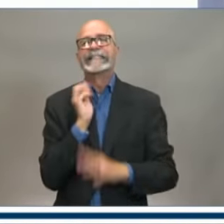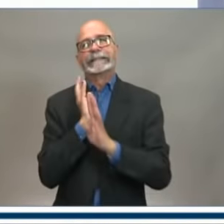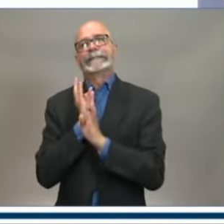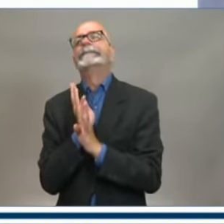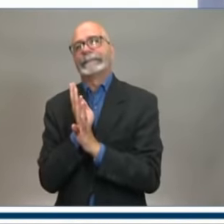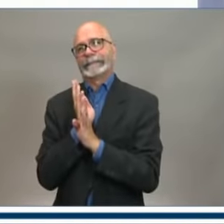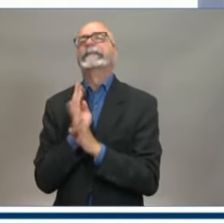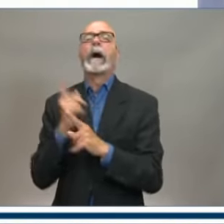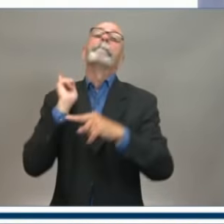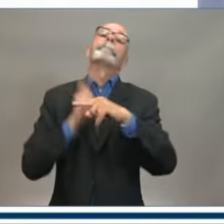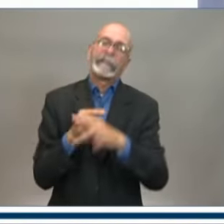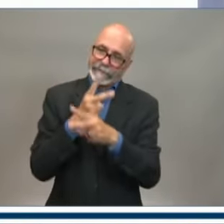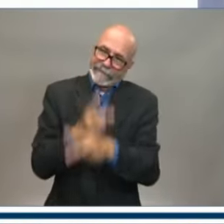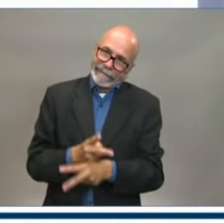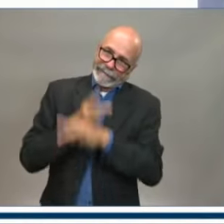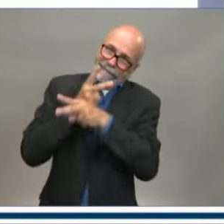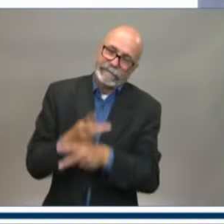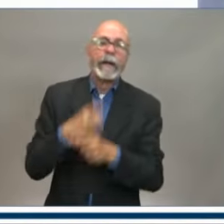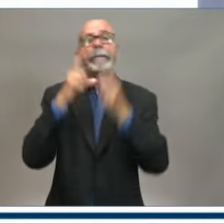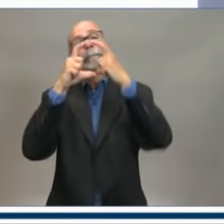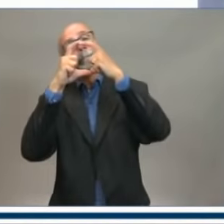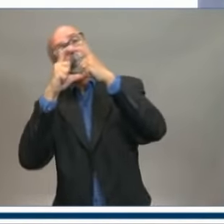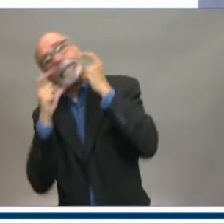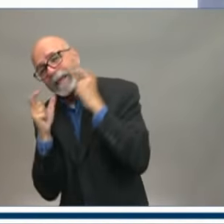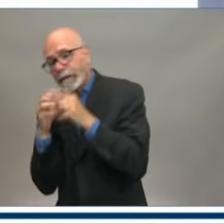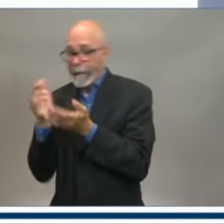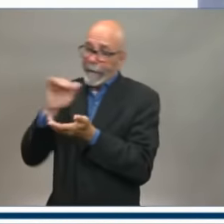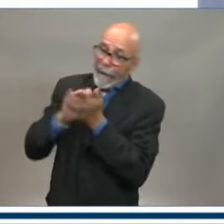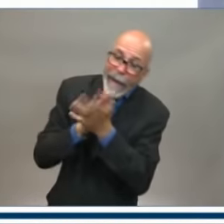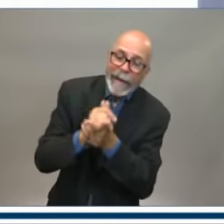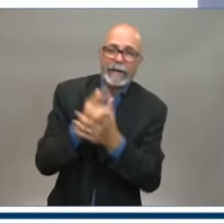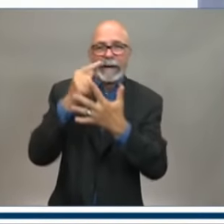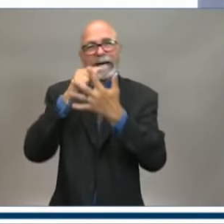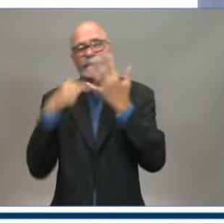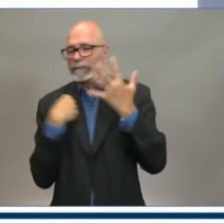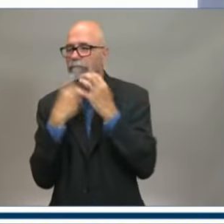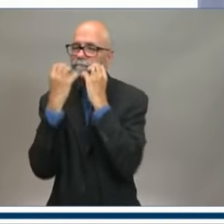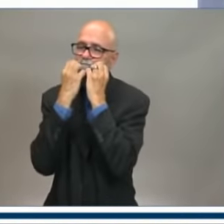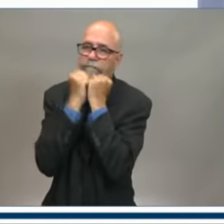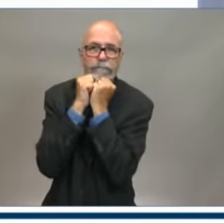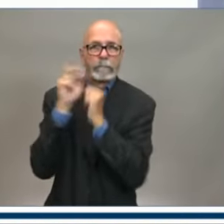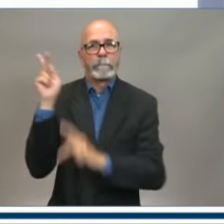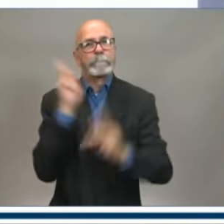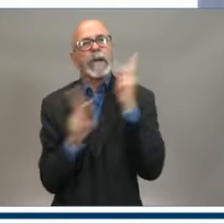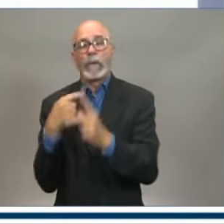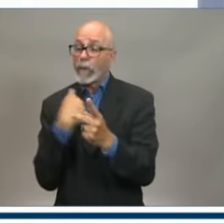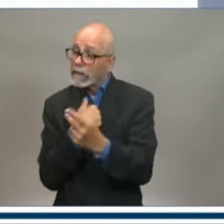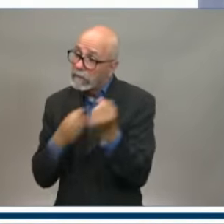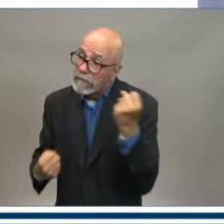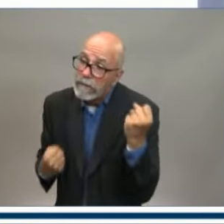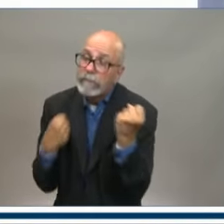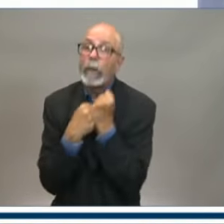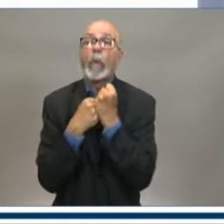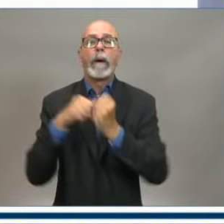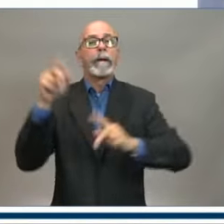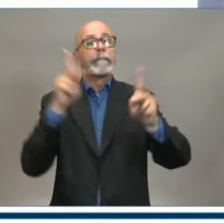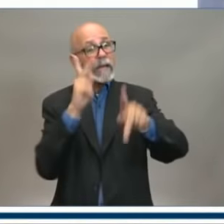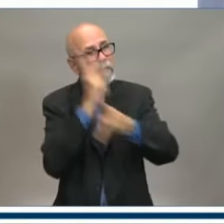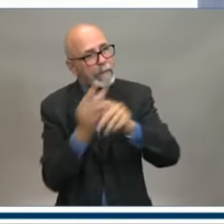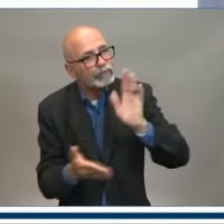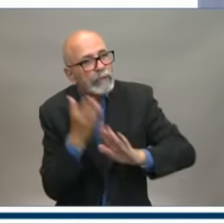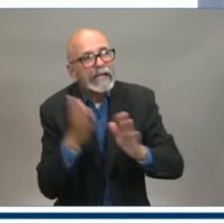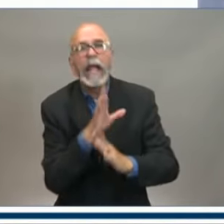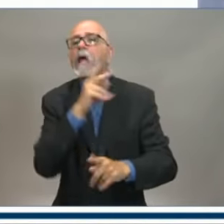distance. And what's really important is that for all of you to support your local businesses. They need you, and they